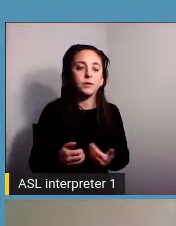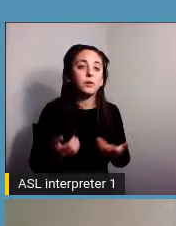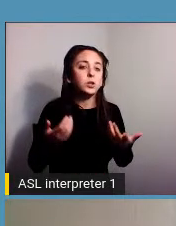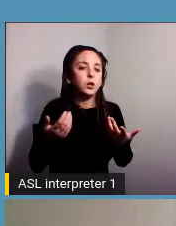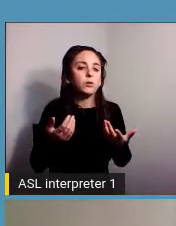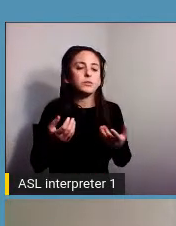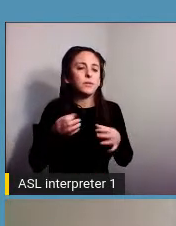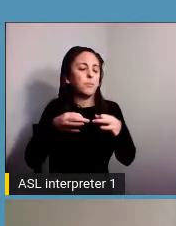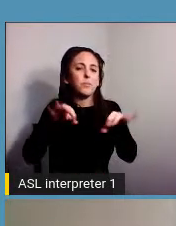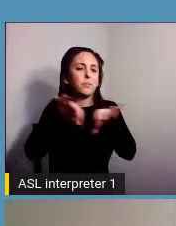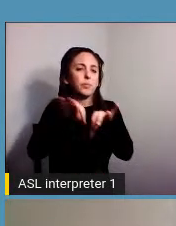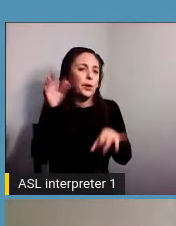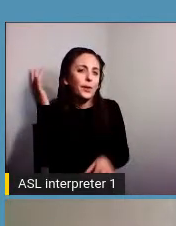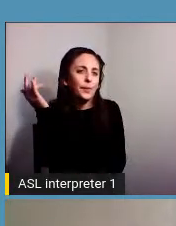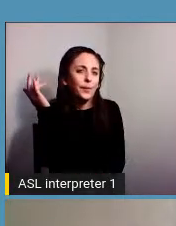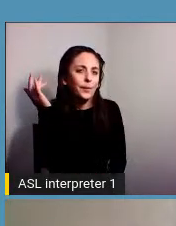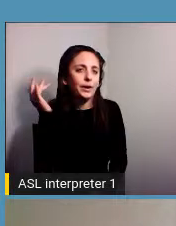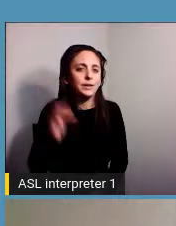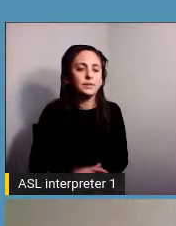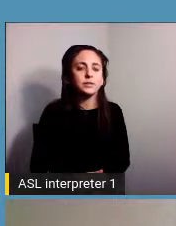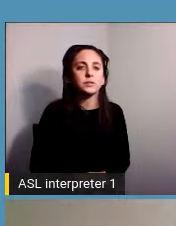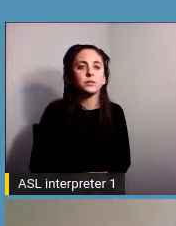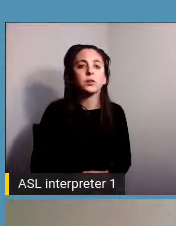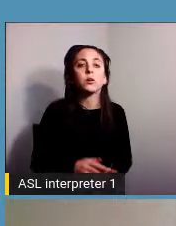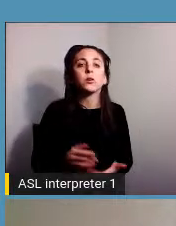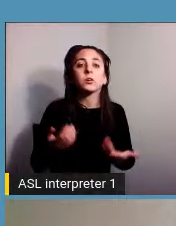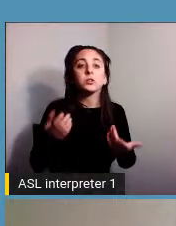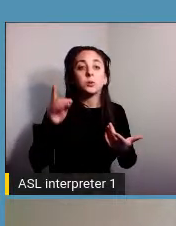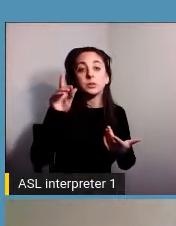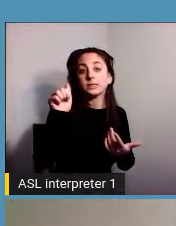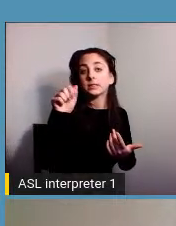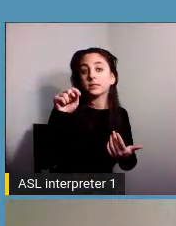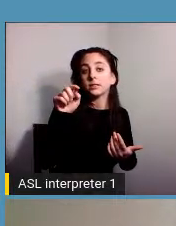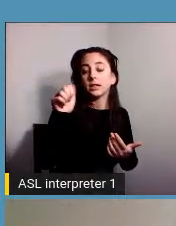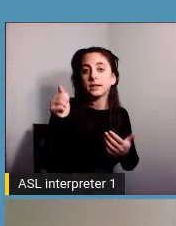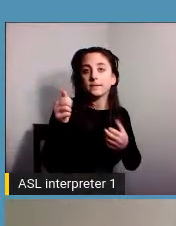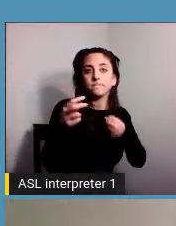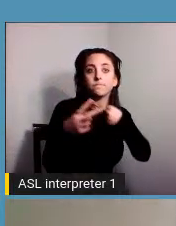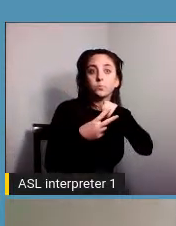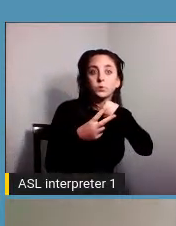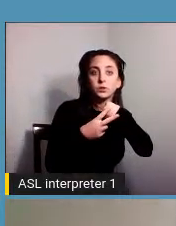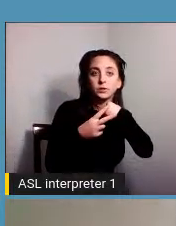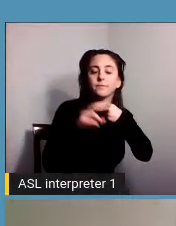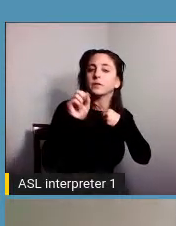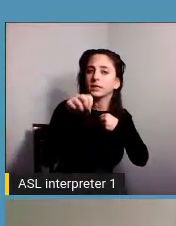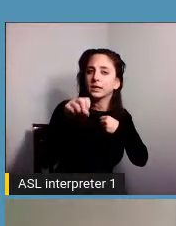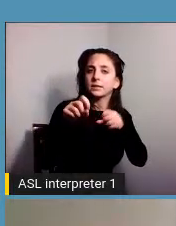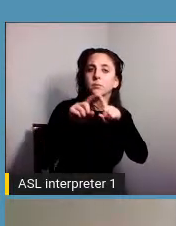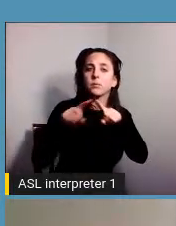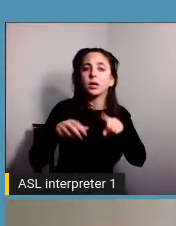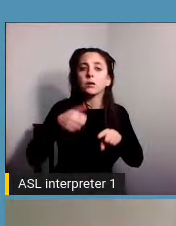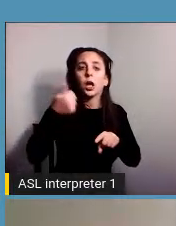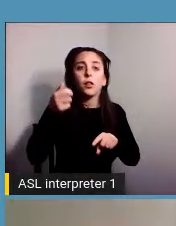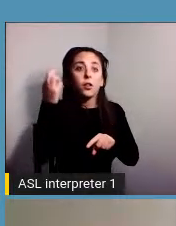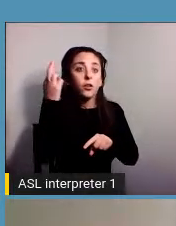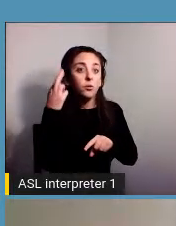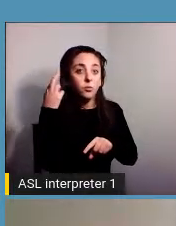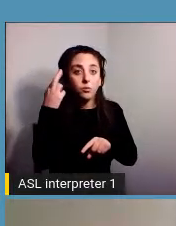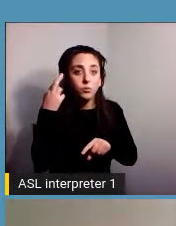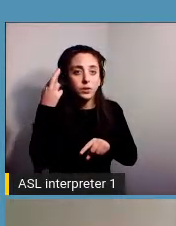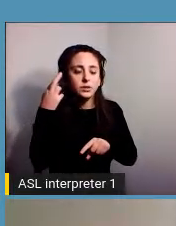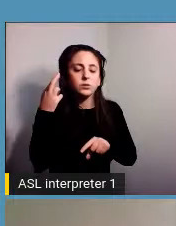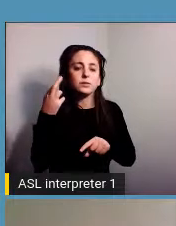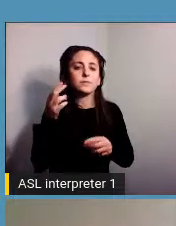matter? Well, in addition to just creating data that's preservable, we think there's another key reason why this is so